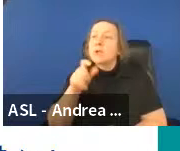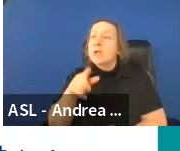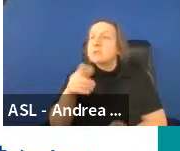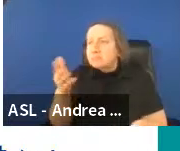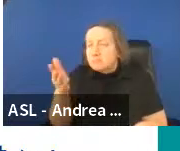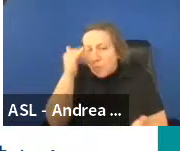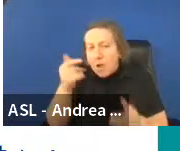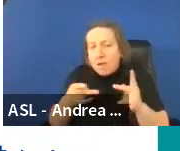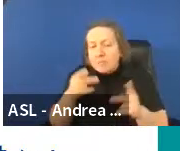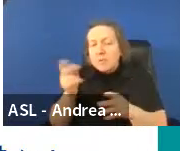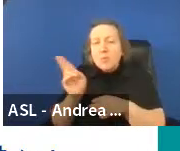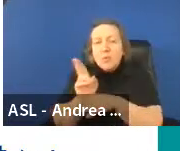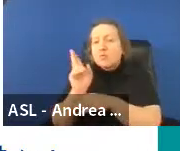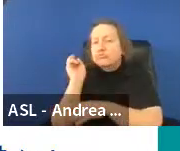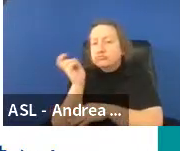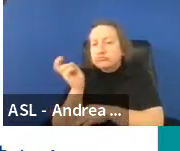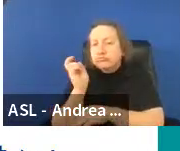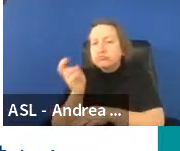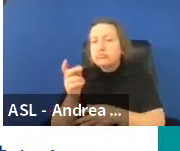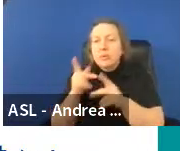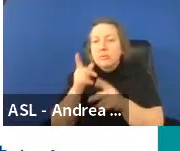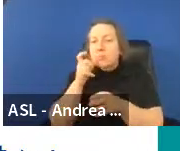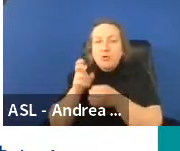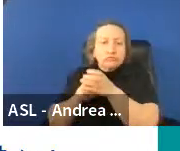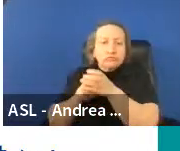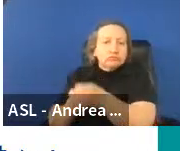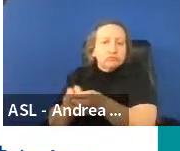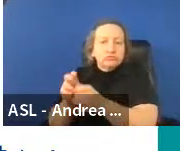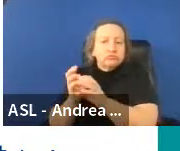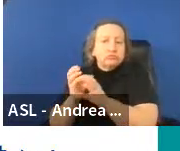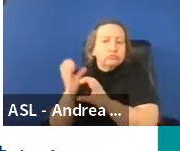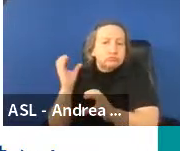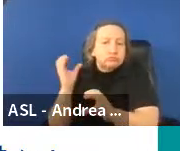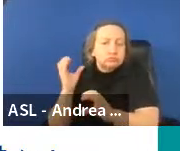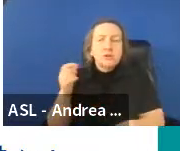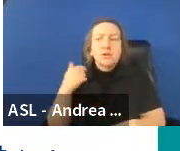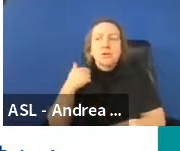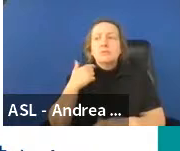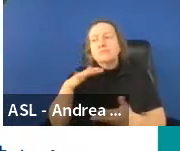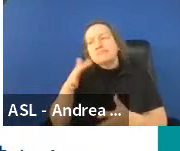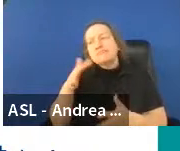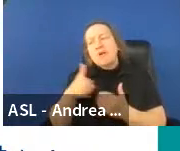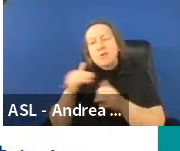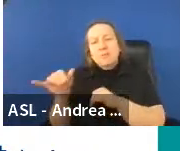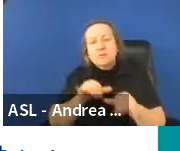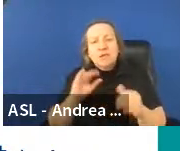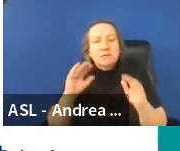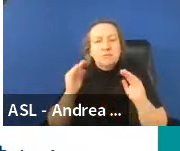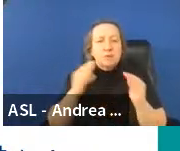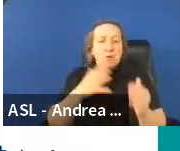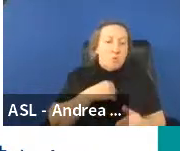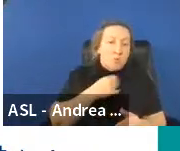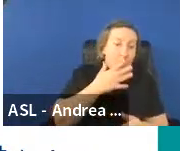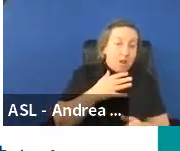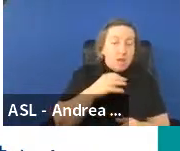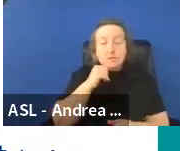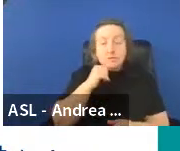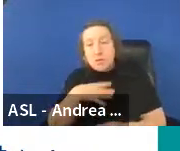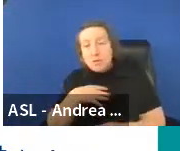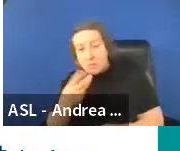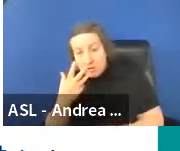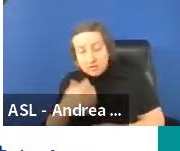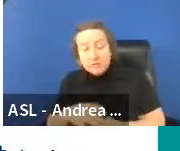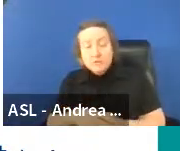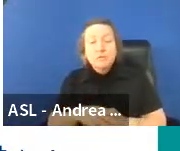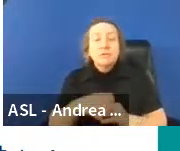take transit for those who ride transit. Pretty similar when comparing white respondents and non-white respondents.